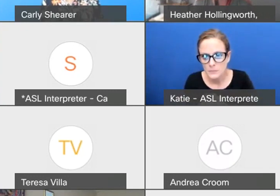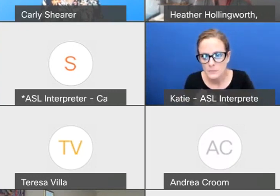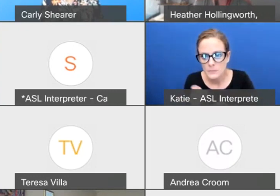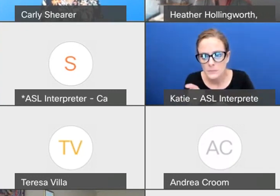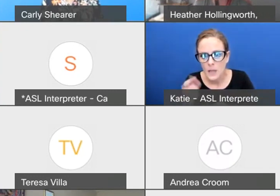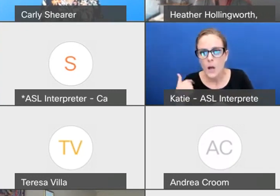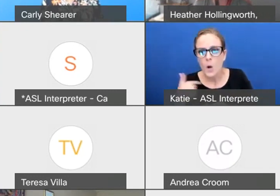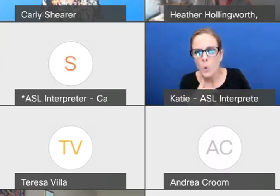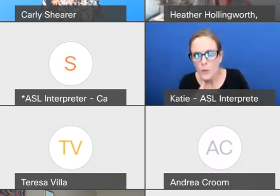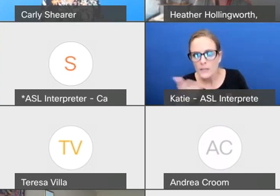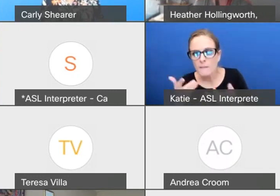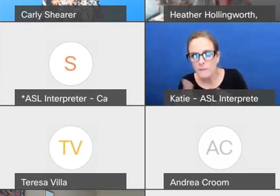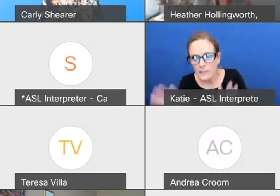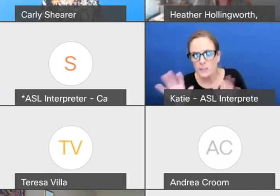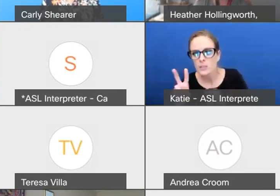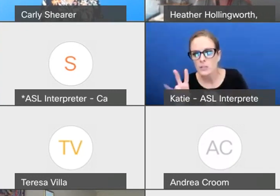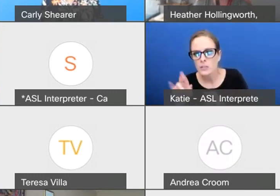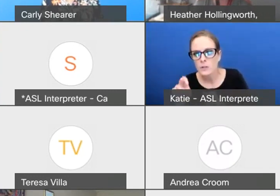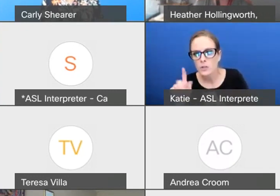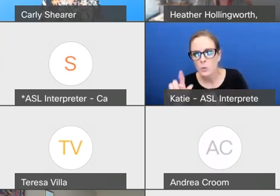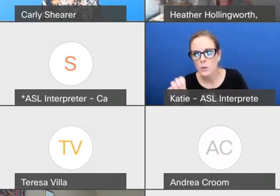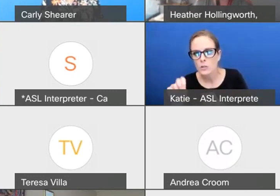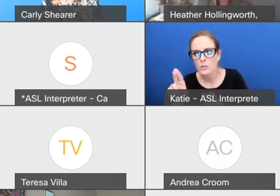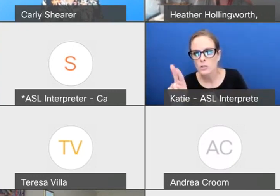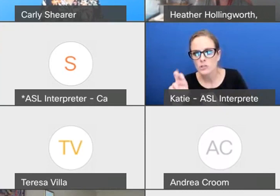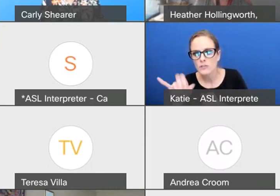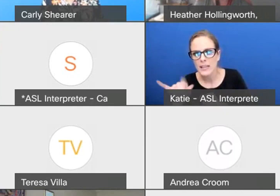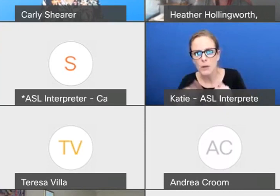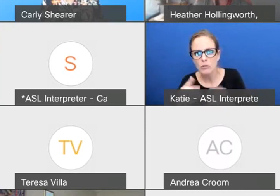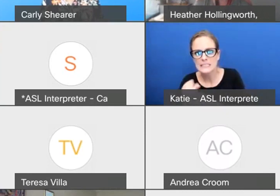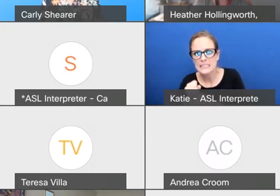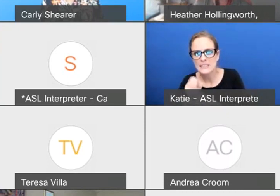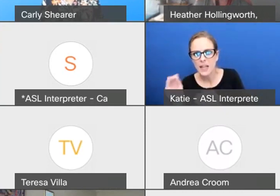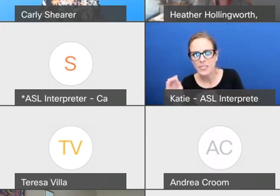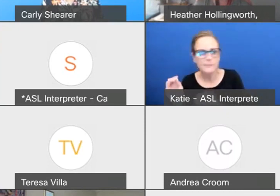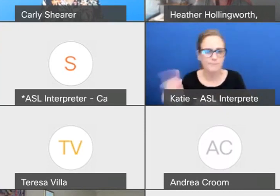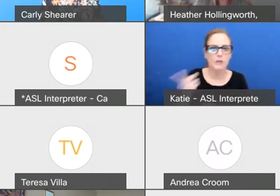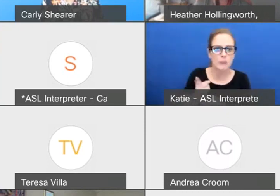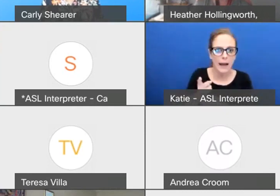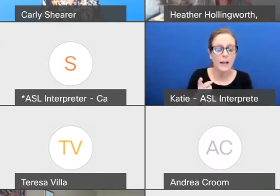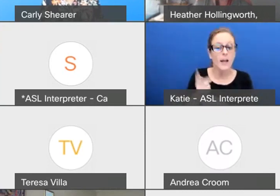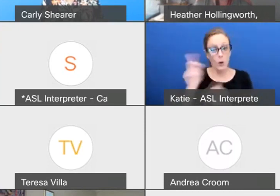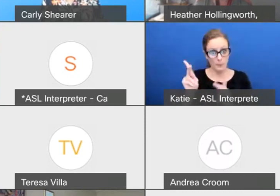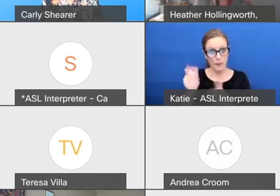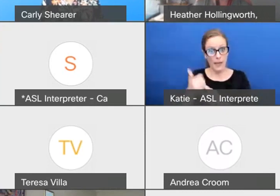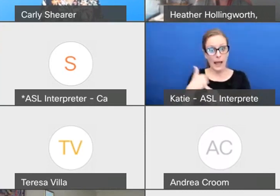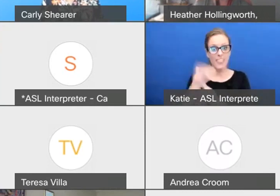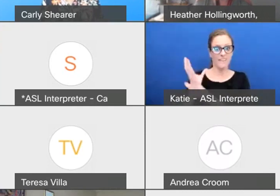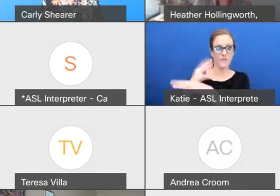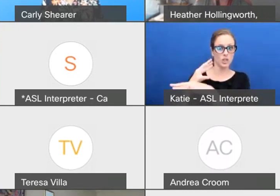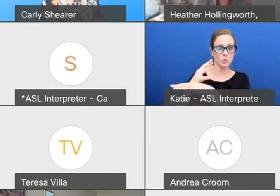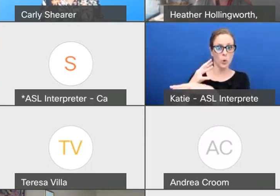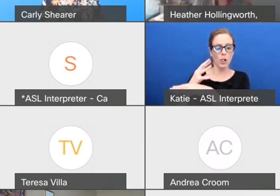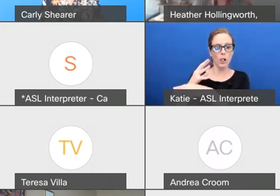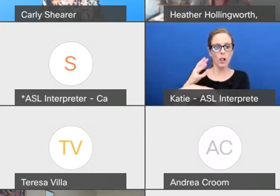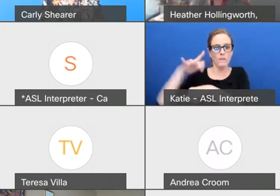We had a virtual survey but received nothing, and I think that's the frustration for those people that had those virtual site visits. You know, there was